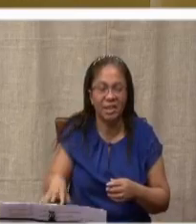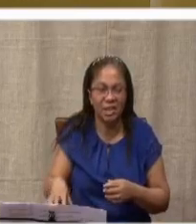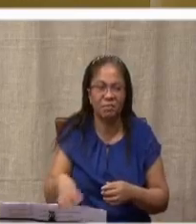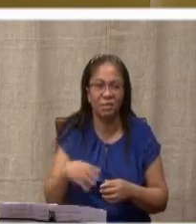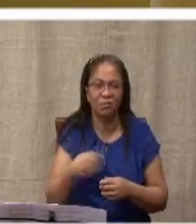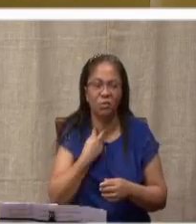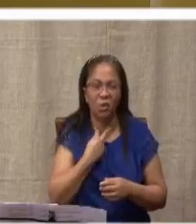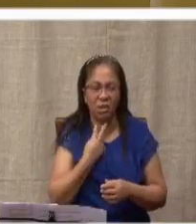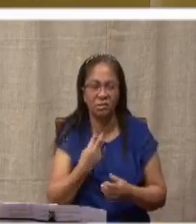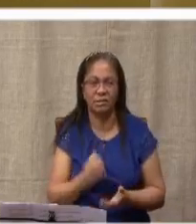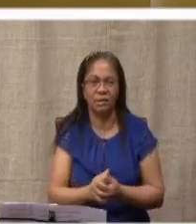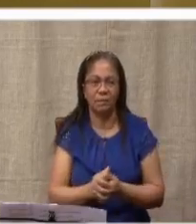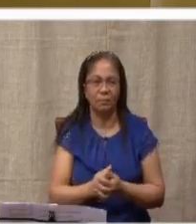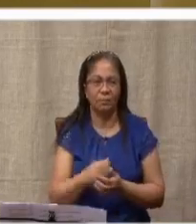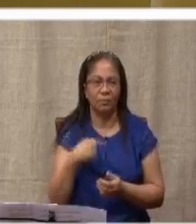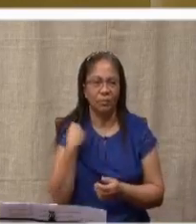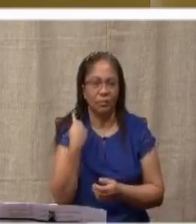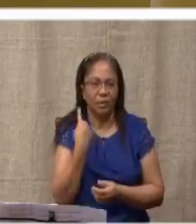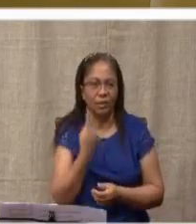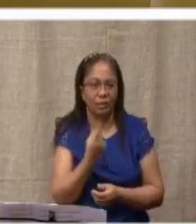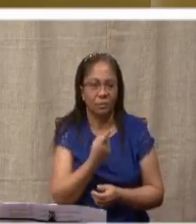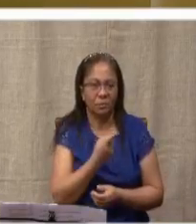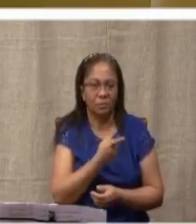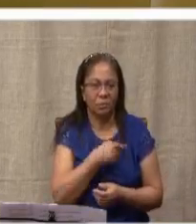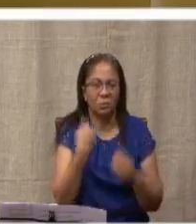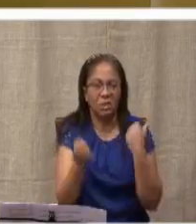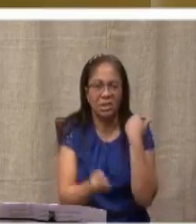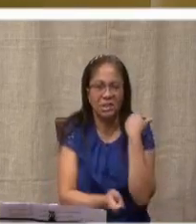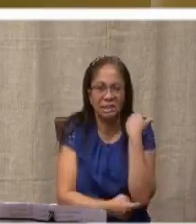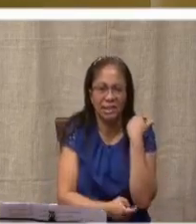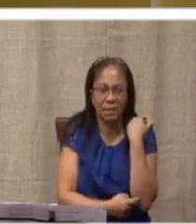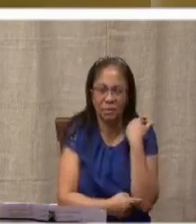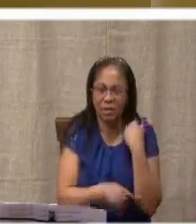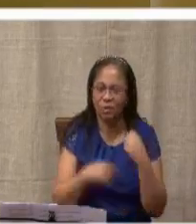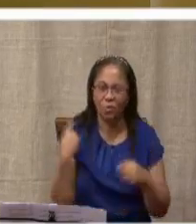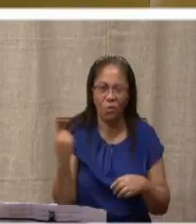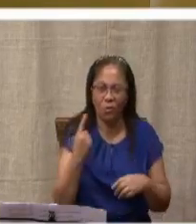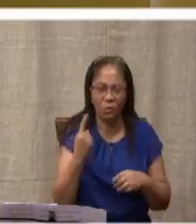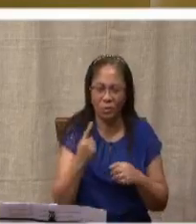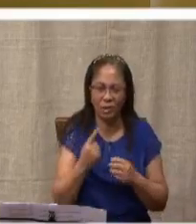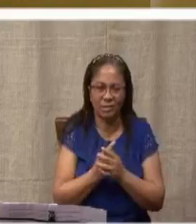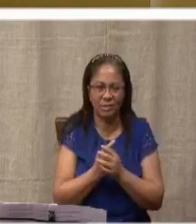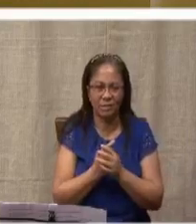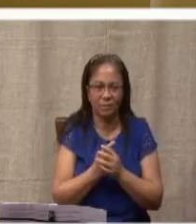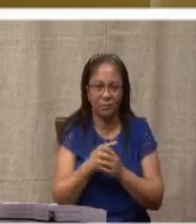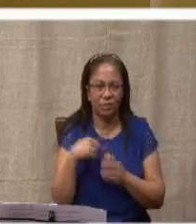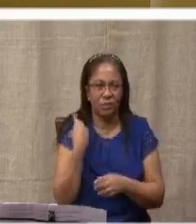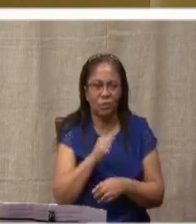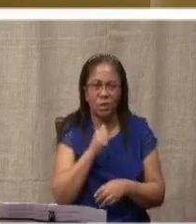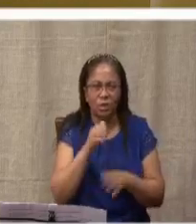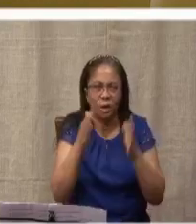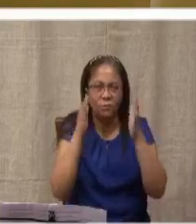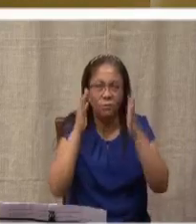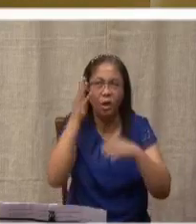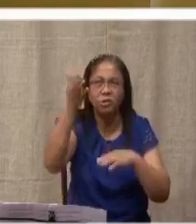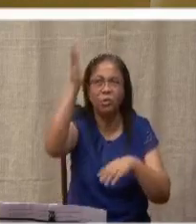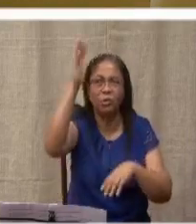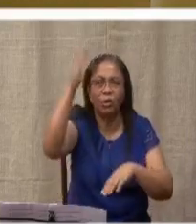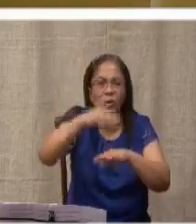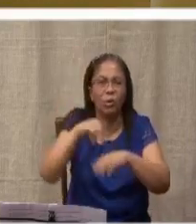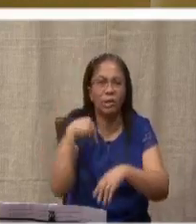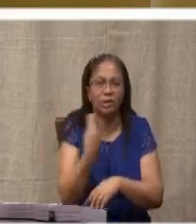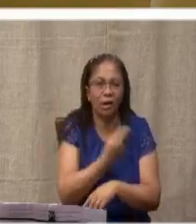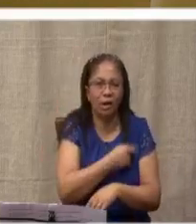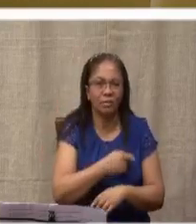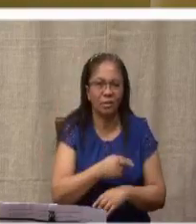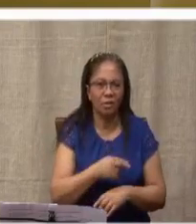with so much that that we no longer see the truth of who god is and on what his call is we no longer even have a sense of what it is